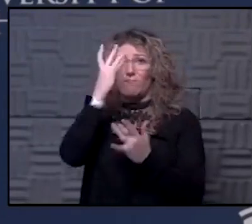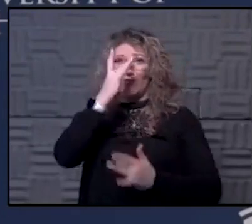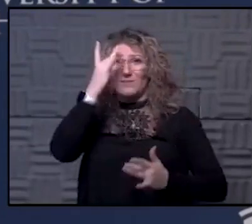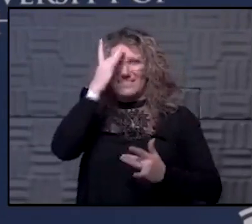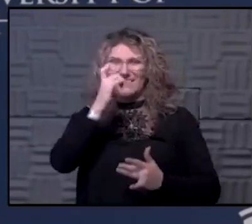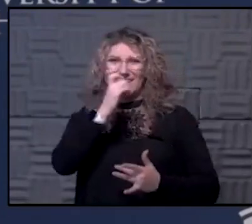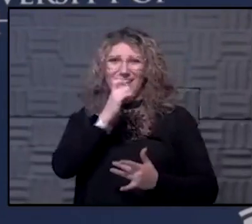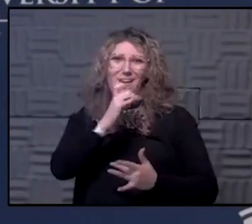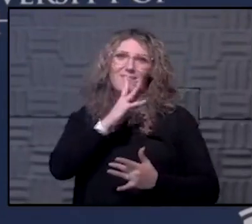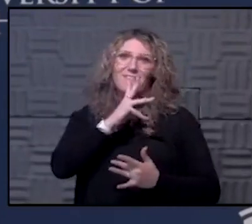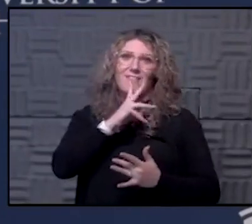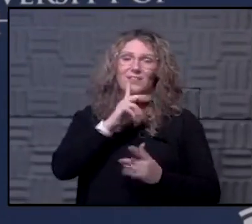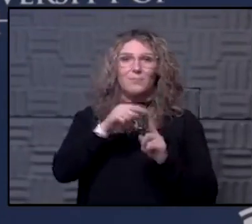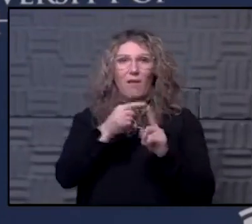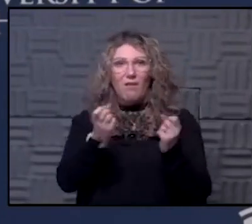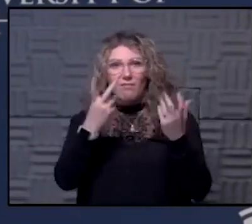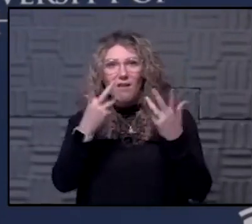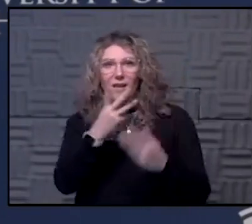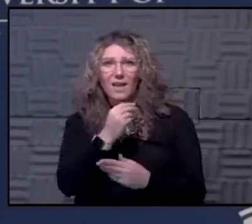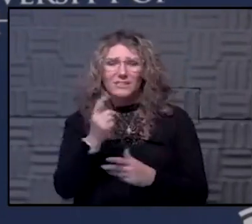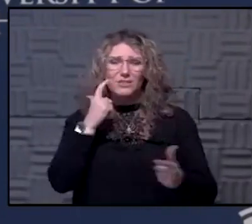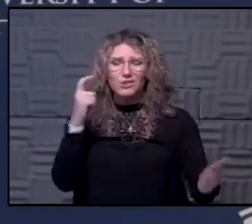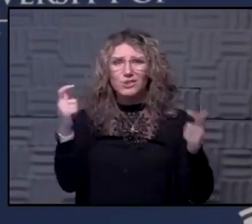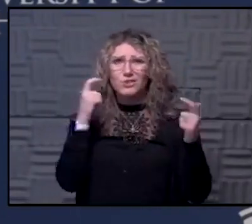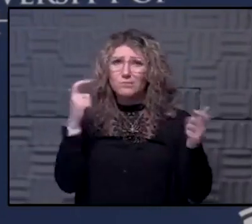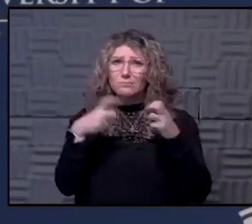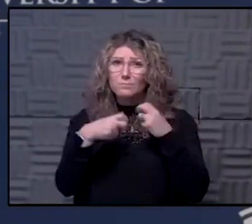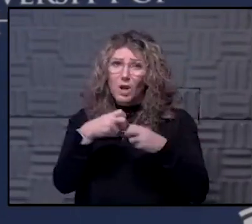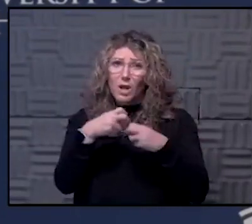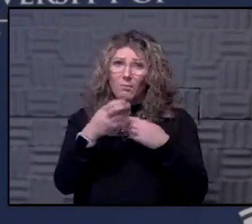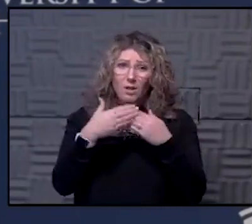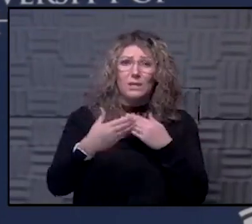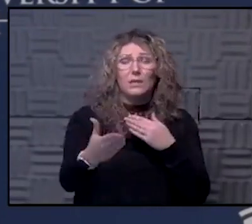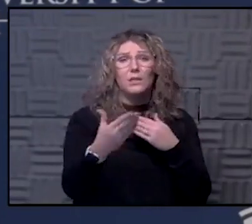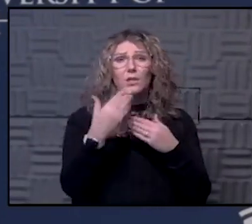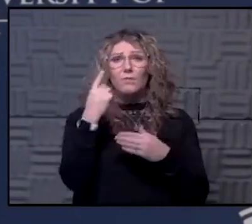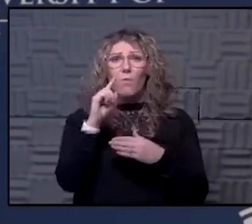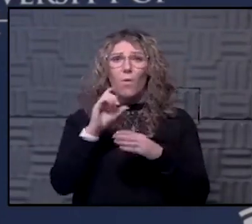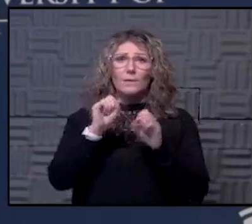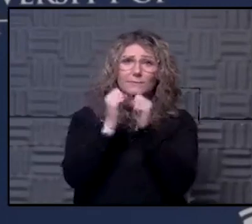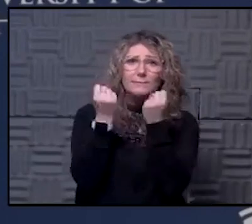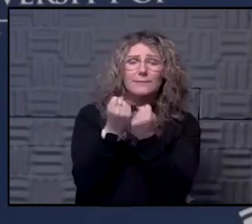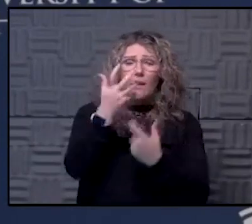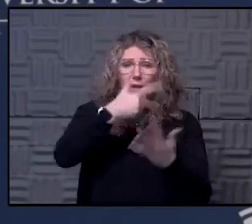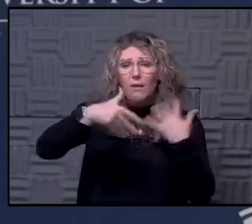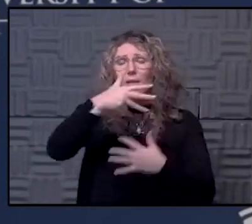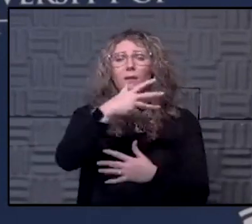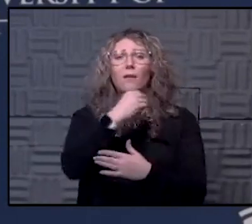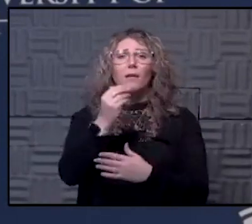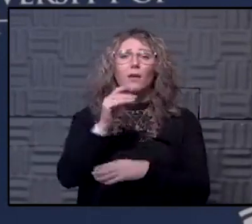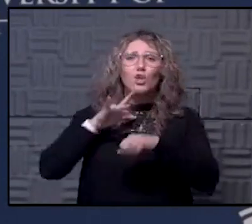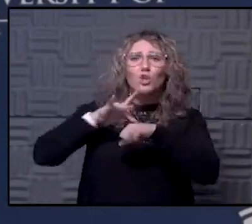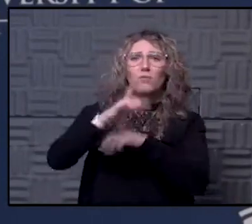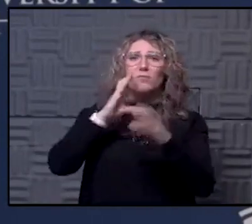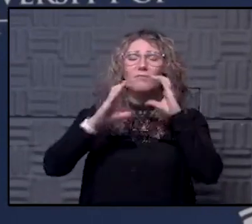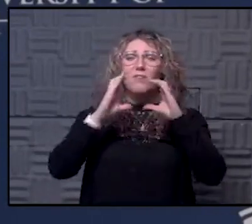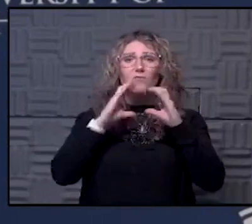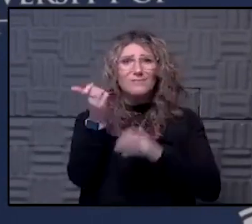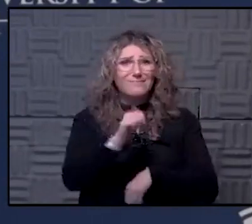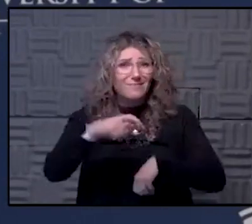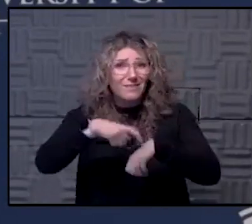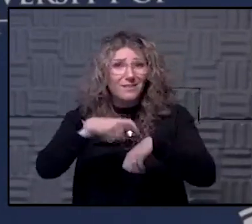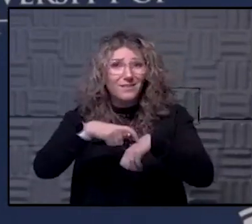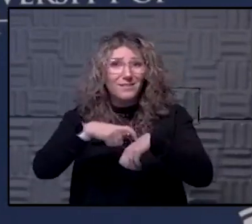isn't talked about all the time, and it's going to be a bigger and bigger problem moving forward for our society. So anytime we can have early conversations, an